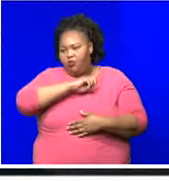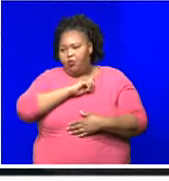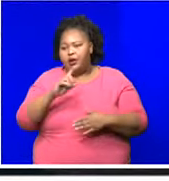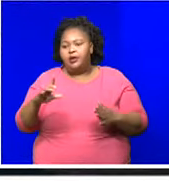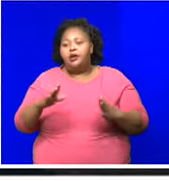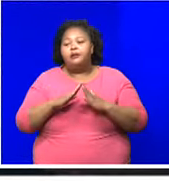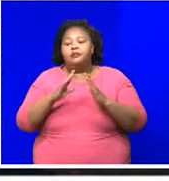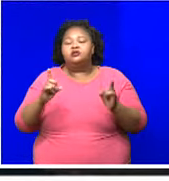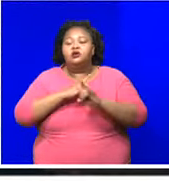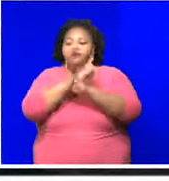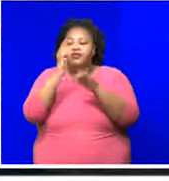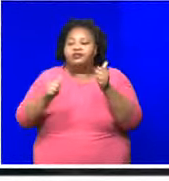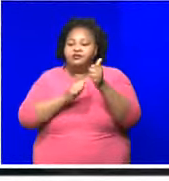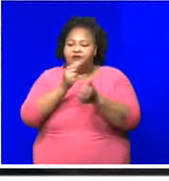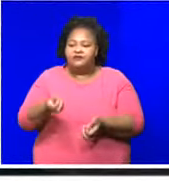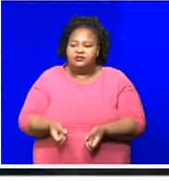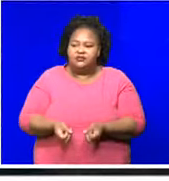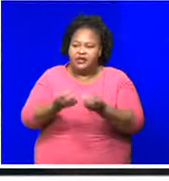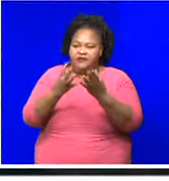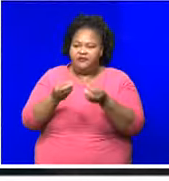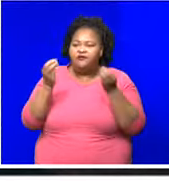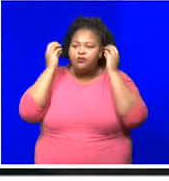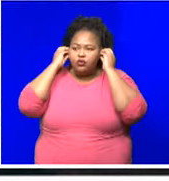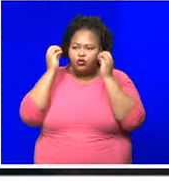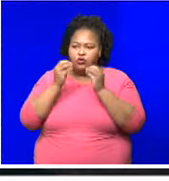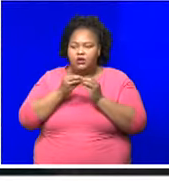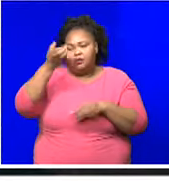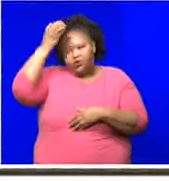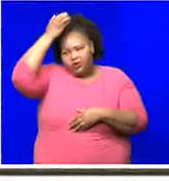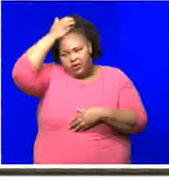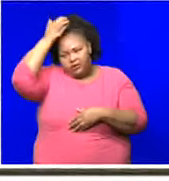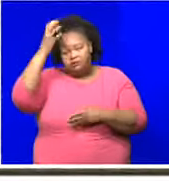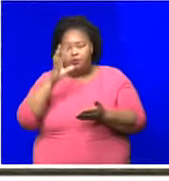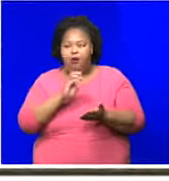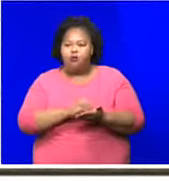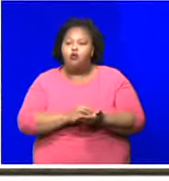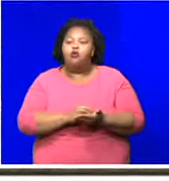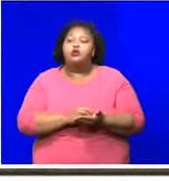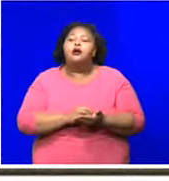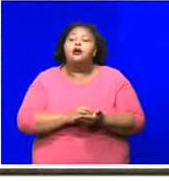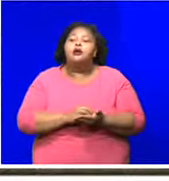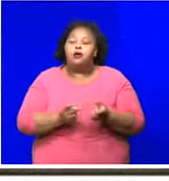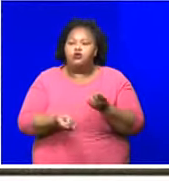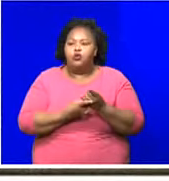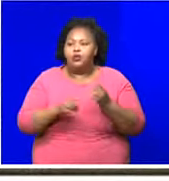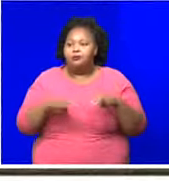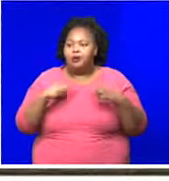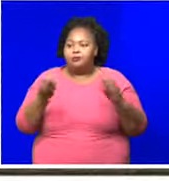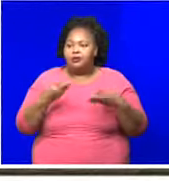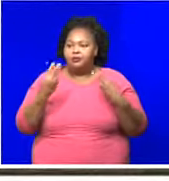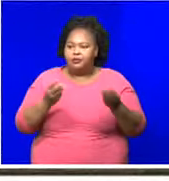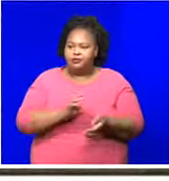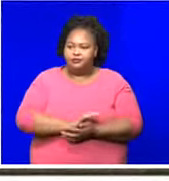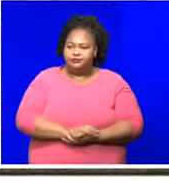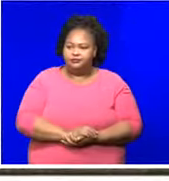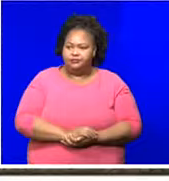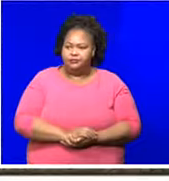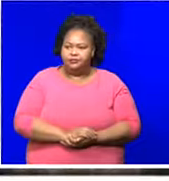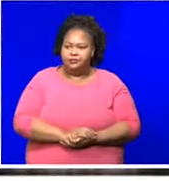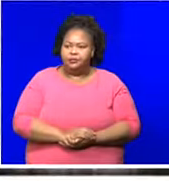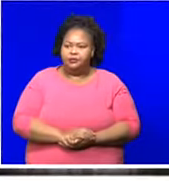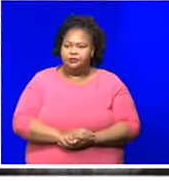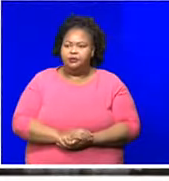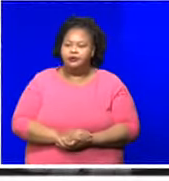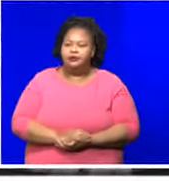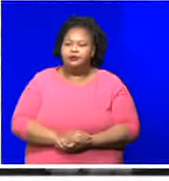came in their numbers to get health services on Monday. The free health services provided to Kapudla residents